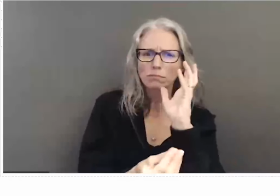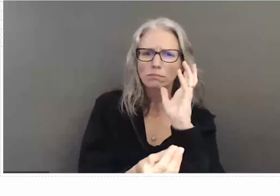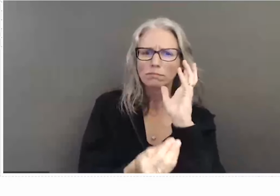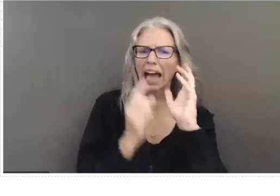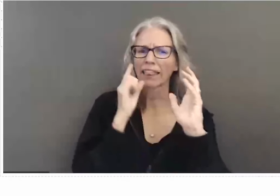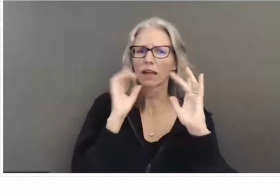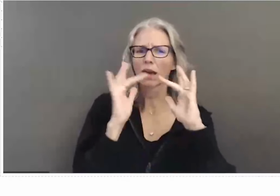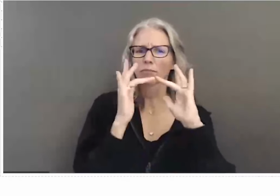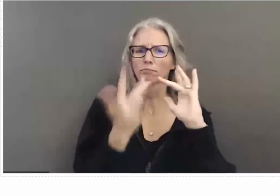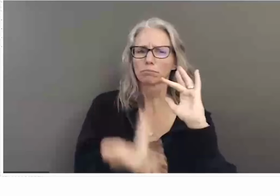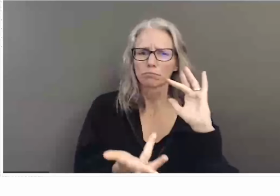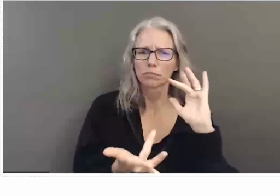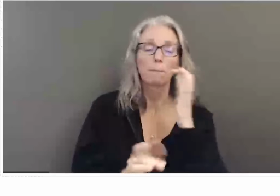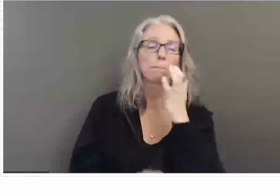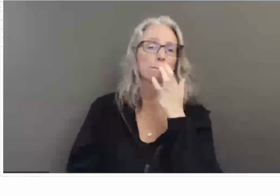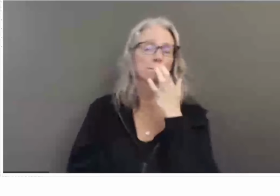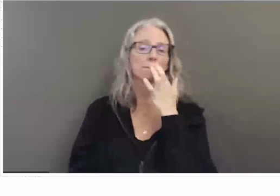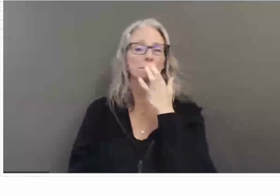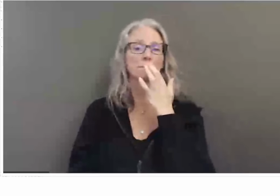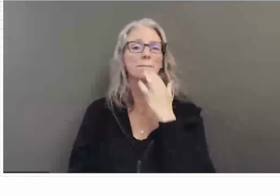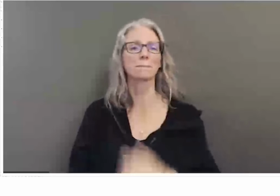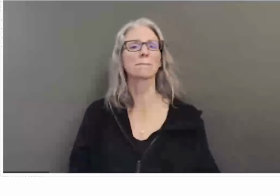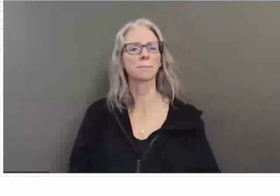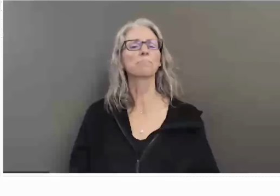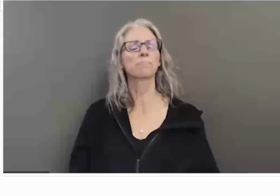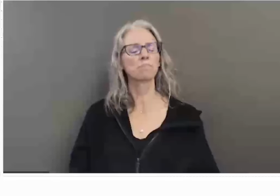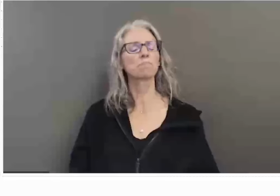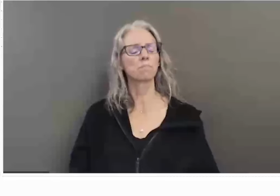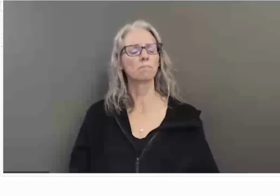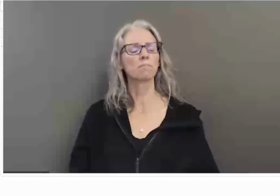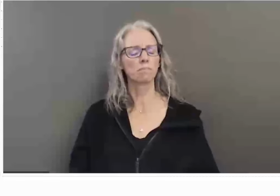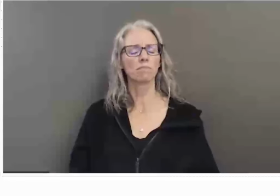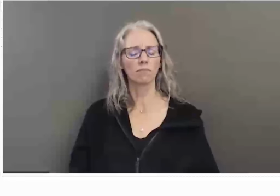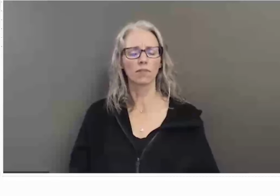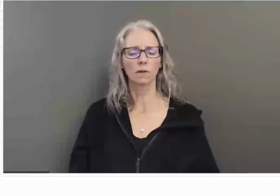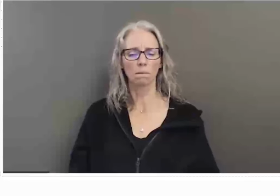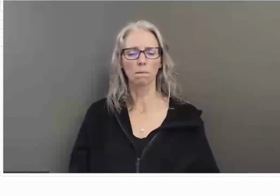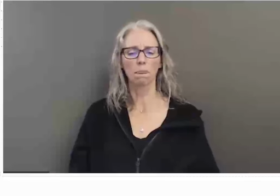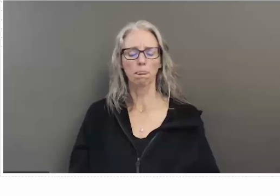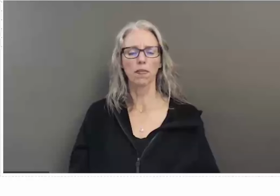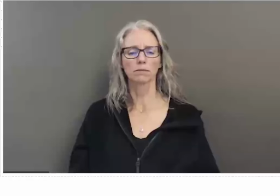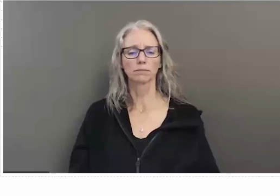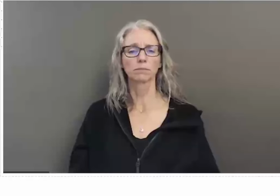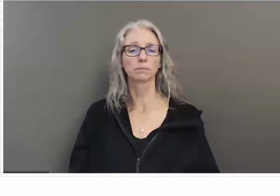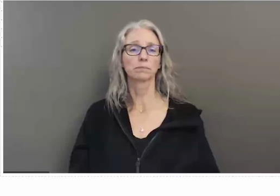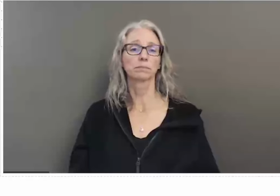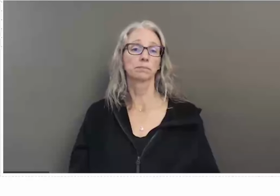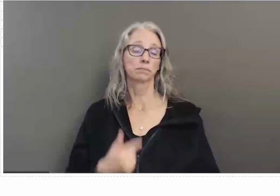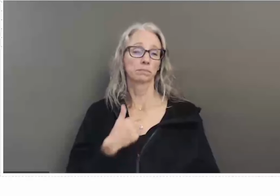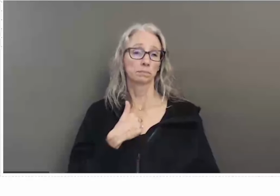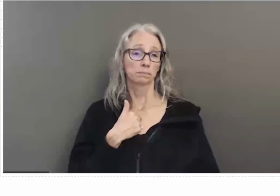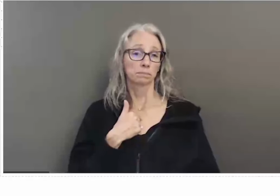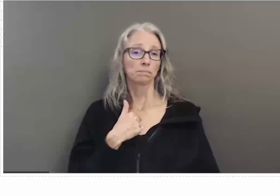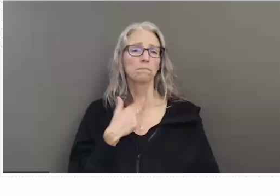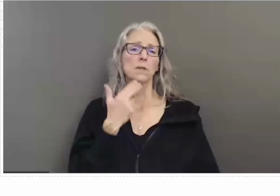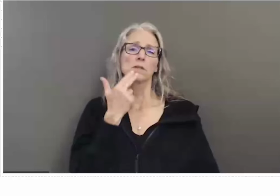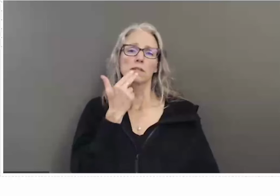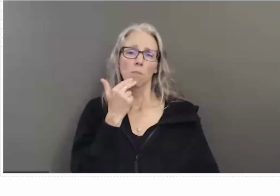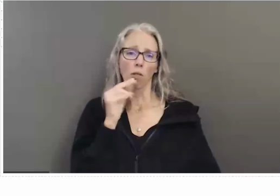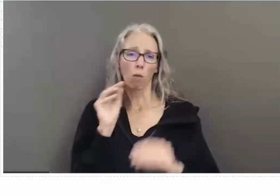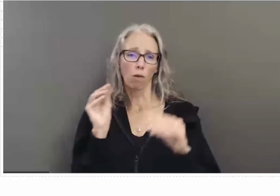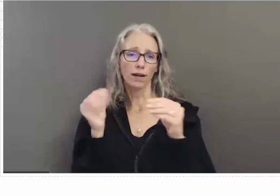seconds. But yeah, a lot of that, because we are a pretty small organization, all